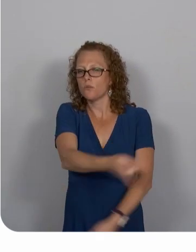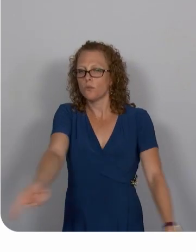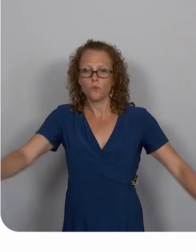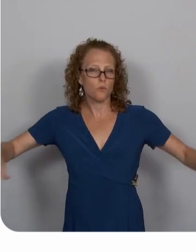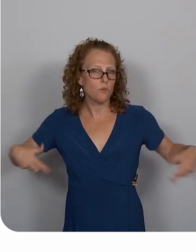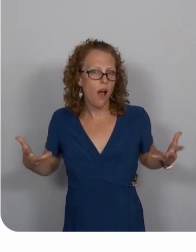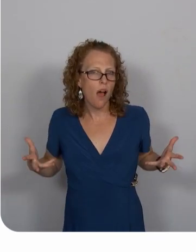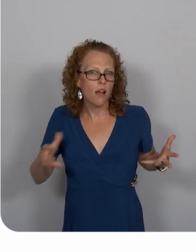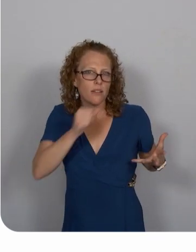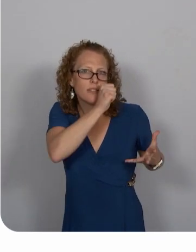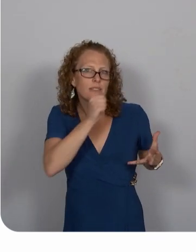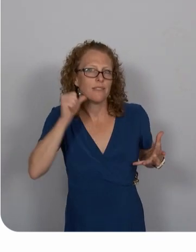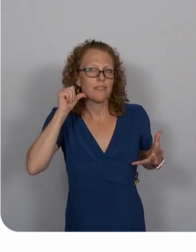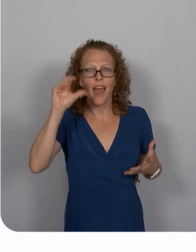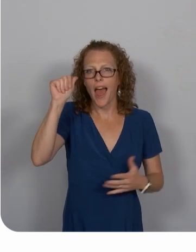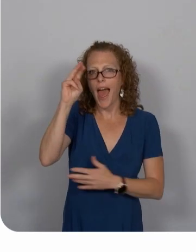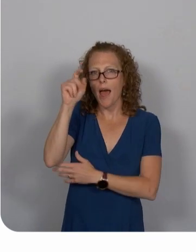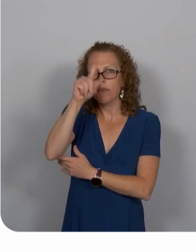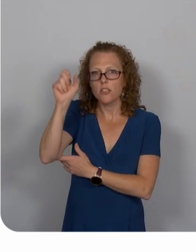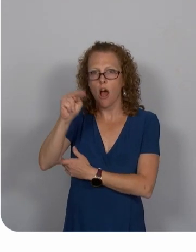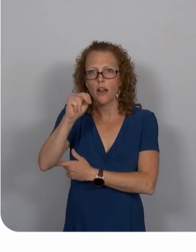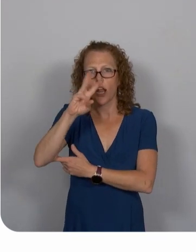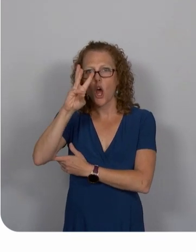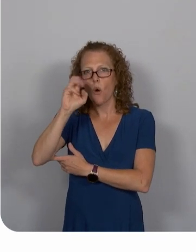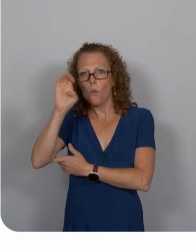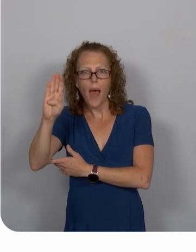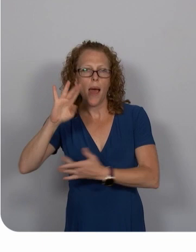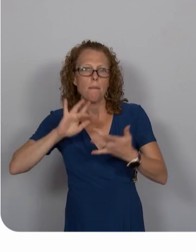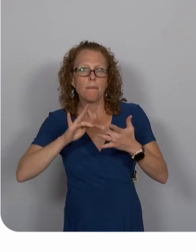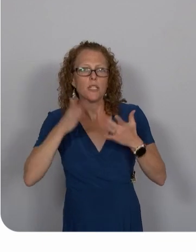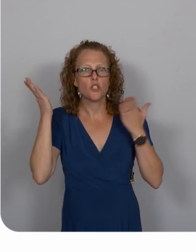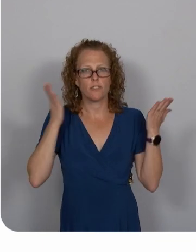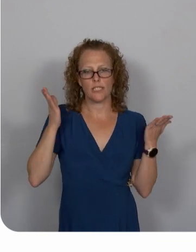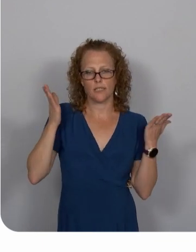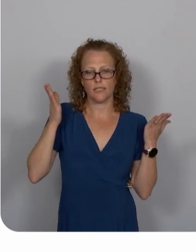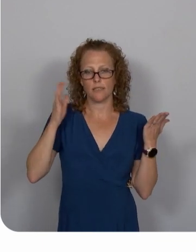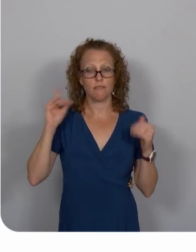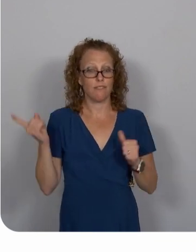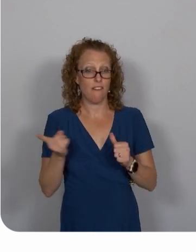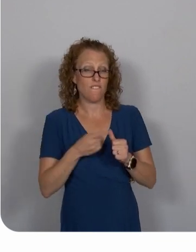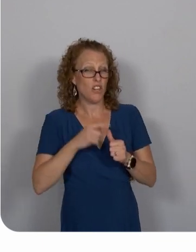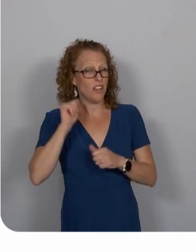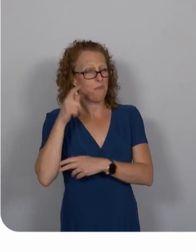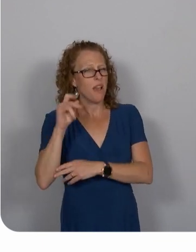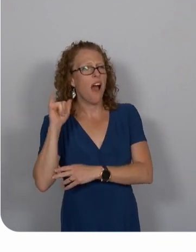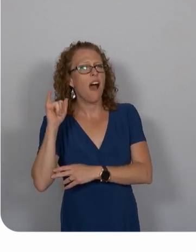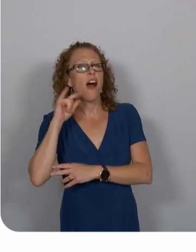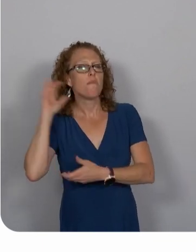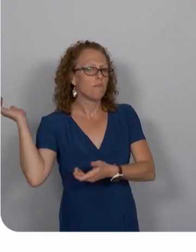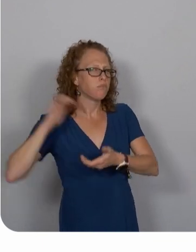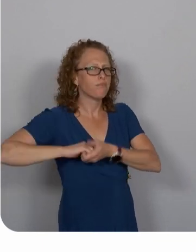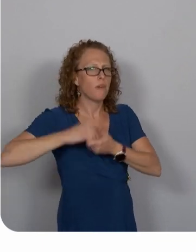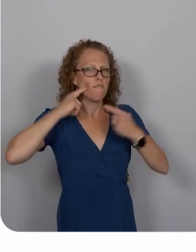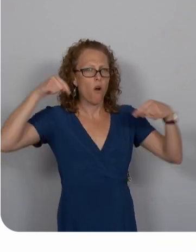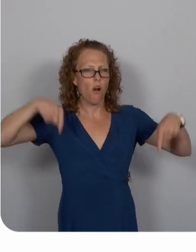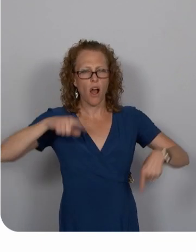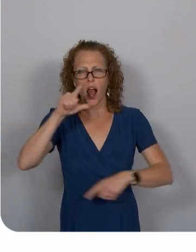with Amazon Web Services as our first managed API partner for Llama 2.